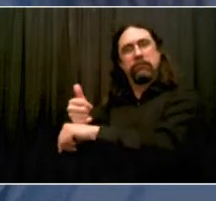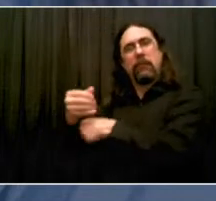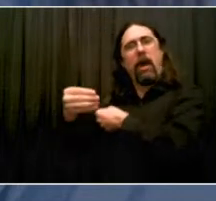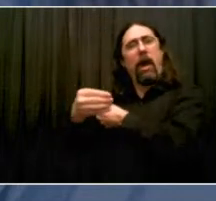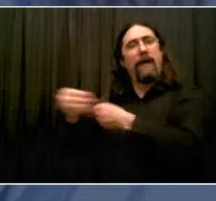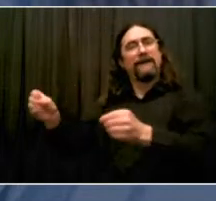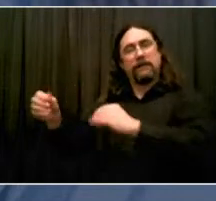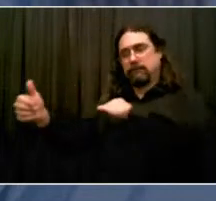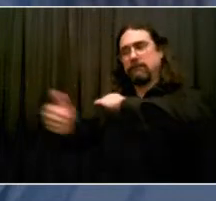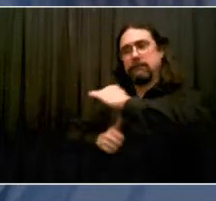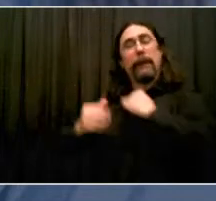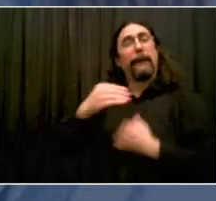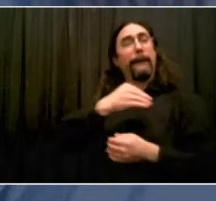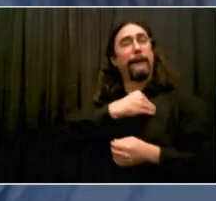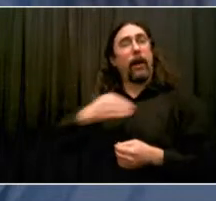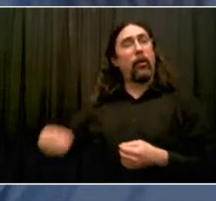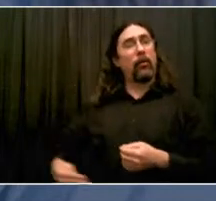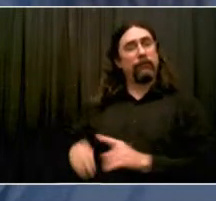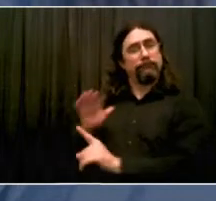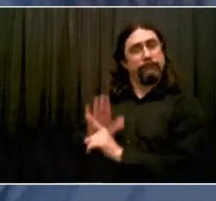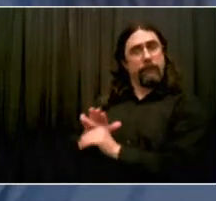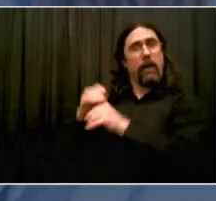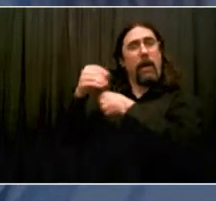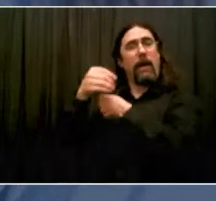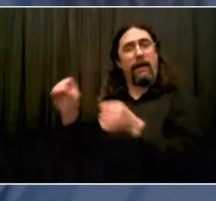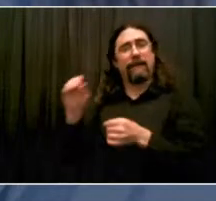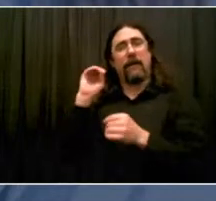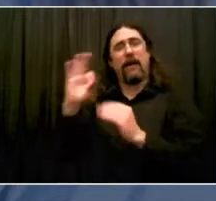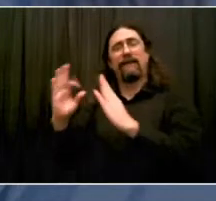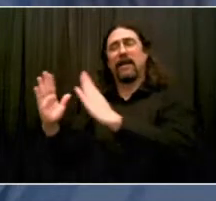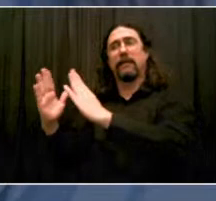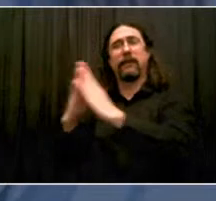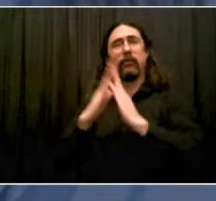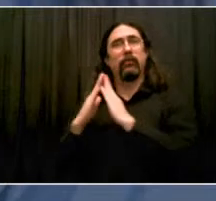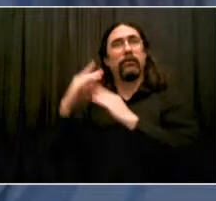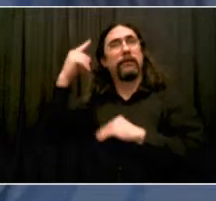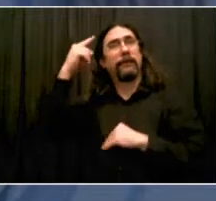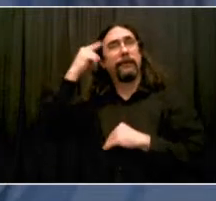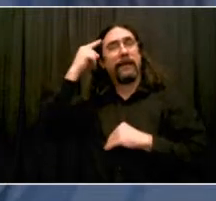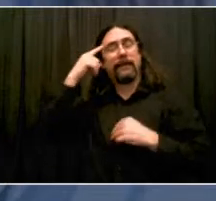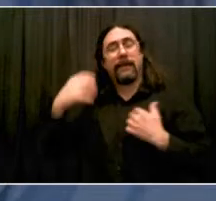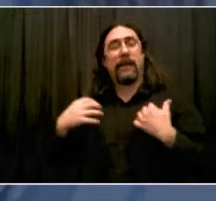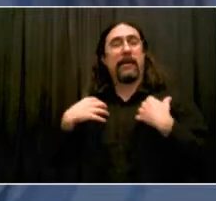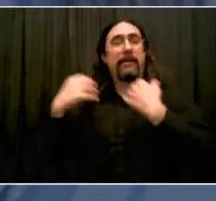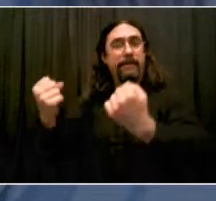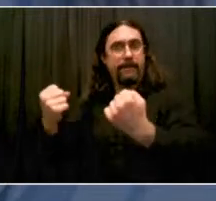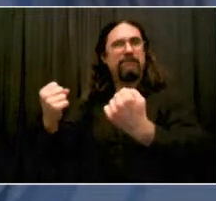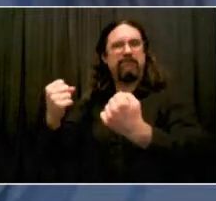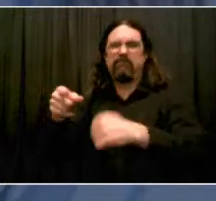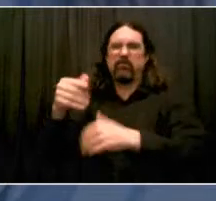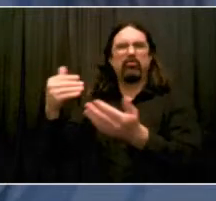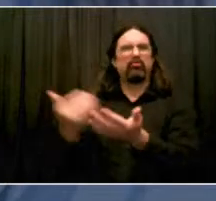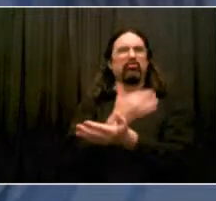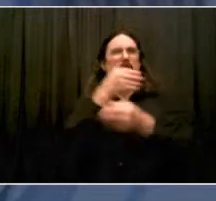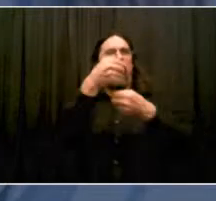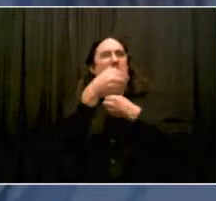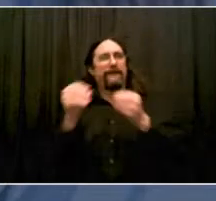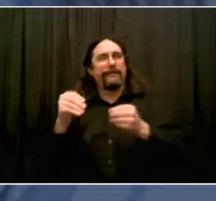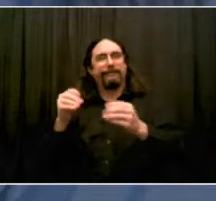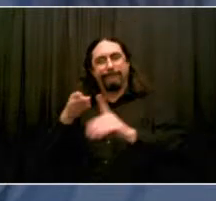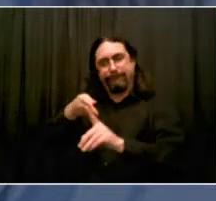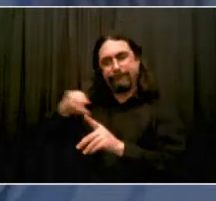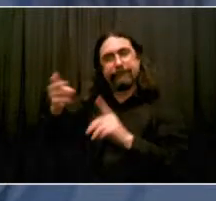often. It's at schools, it's at community-based organizations, it's in shelters, it's in so many